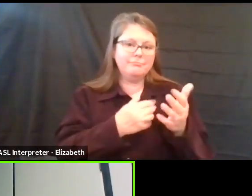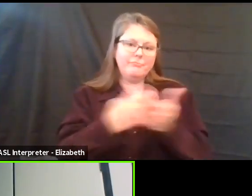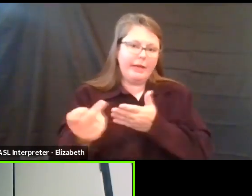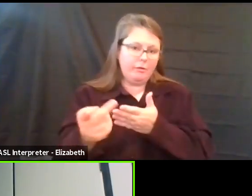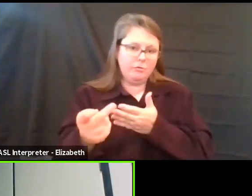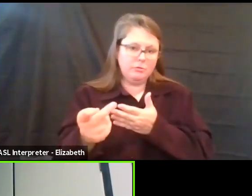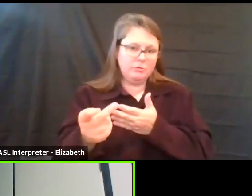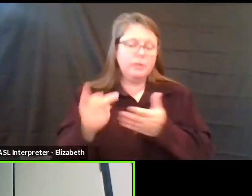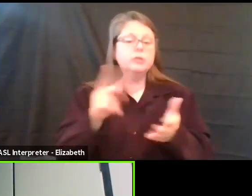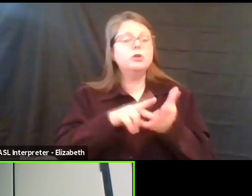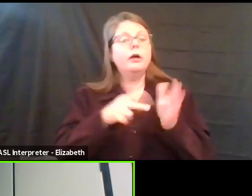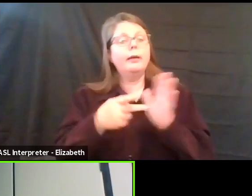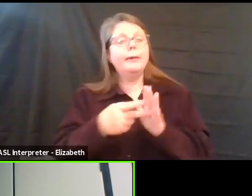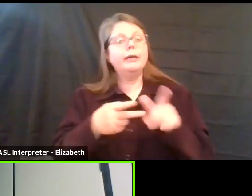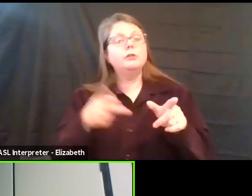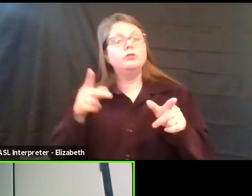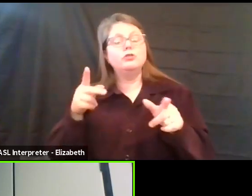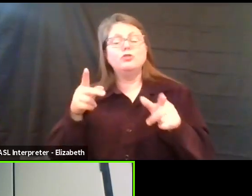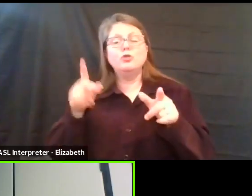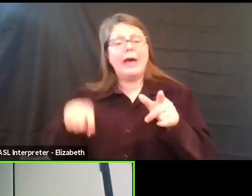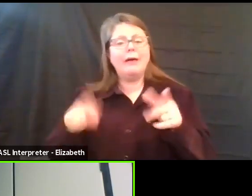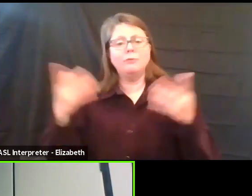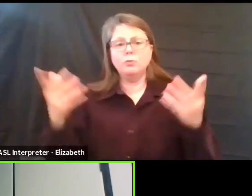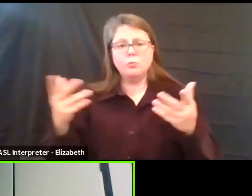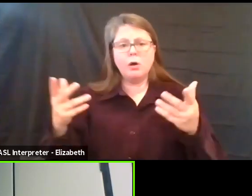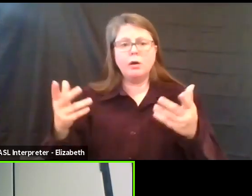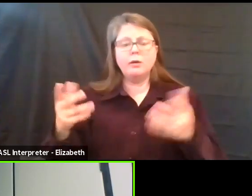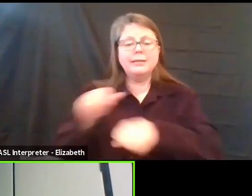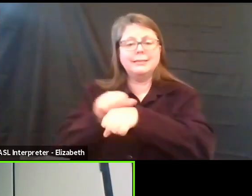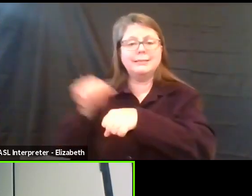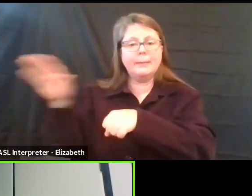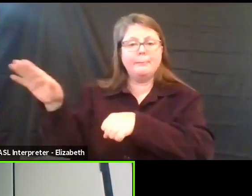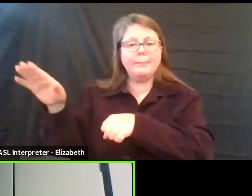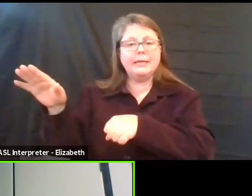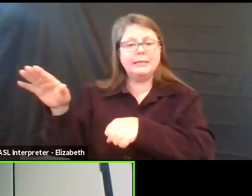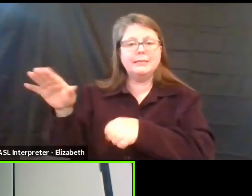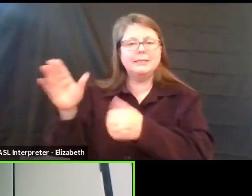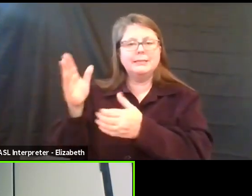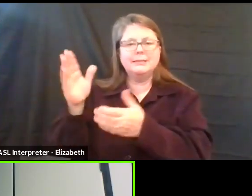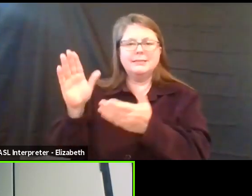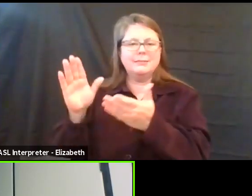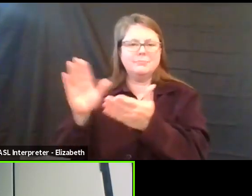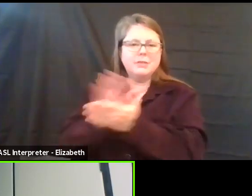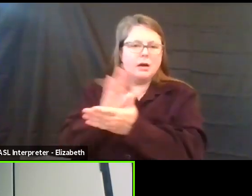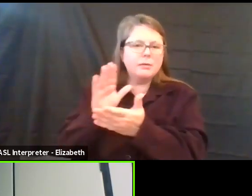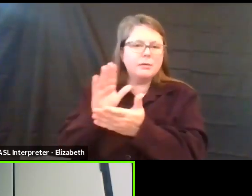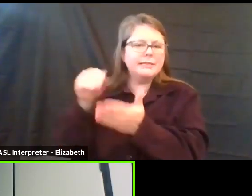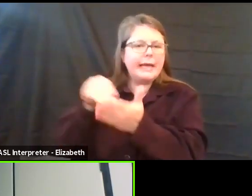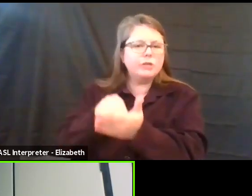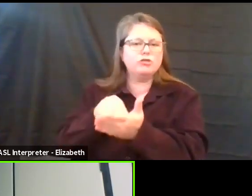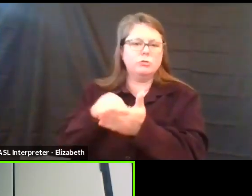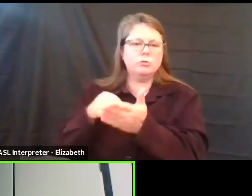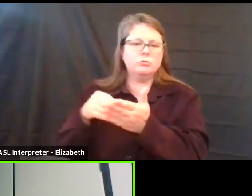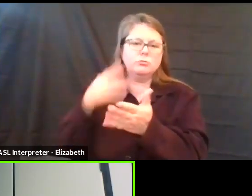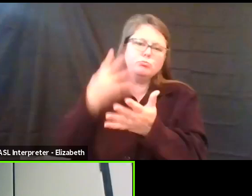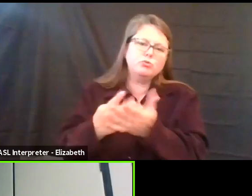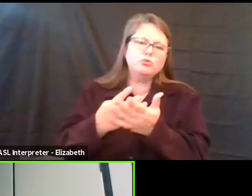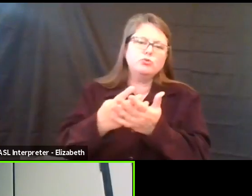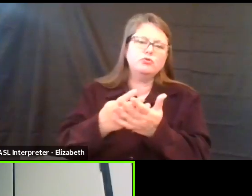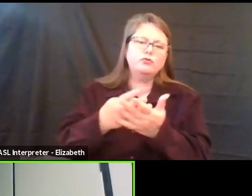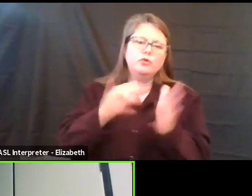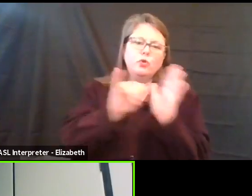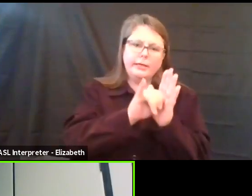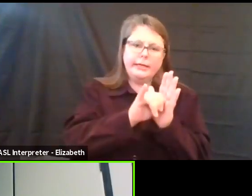prove that. And it doesn't mean that you're done in any way, shape, or form. In fact, most of the time, when you